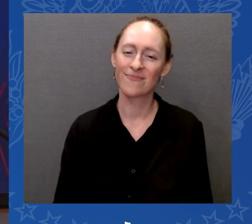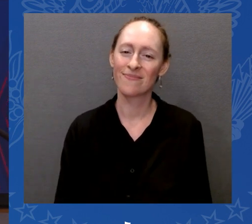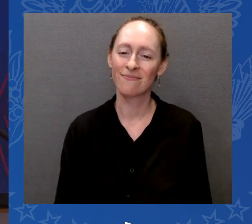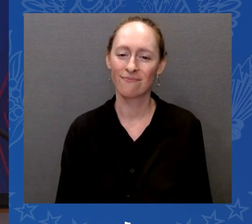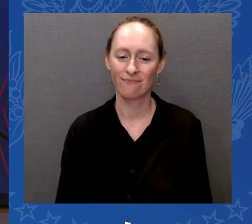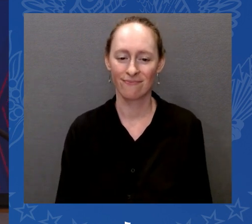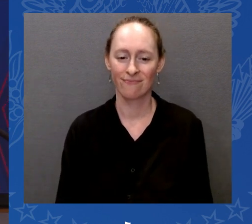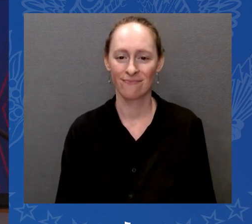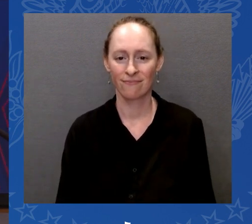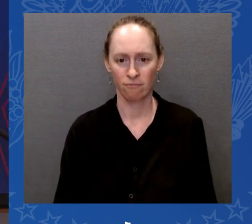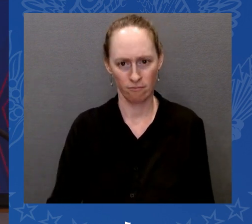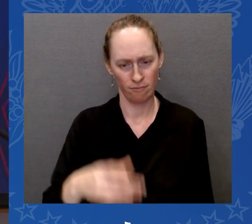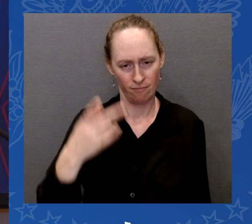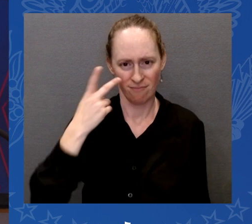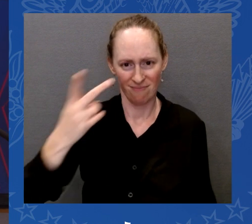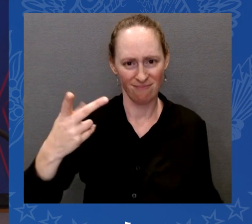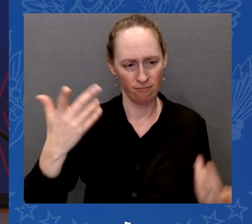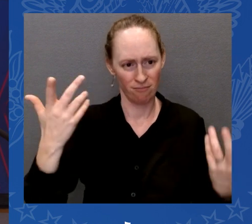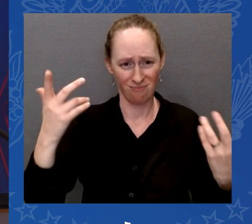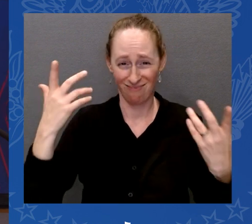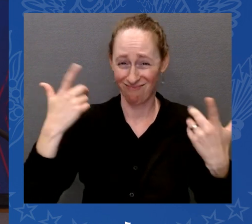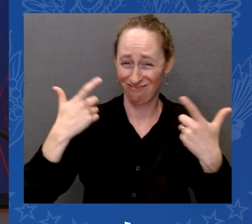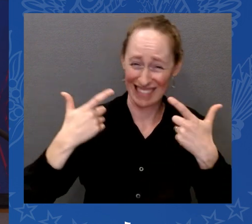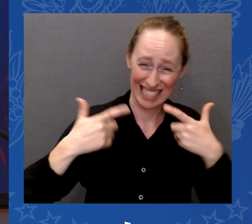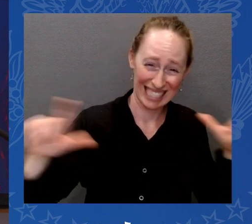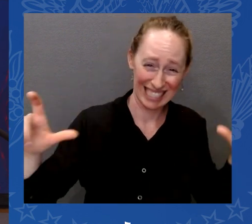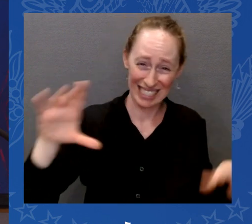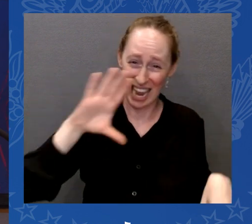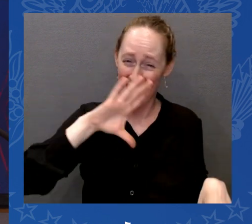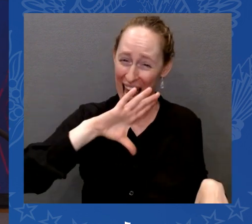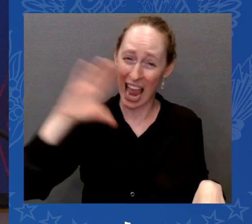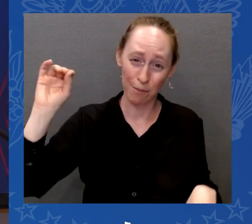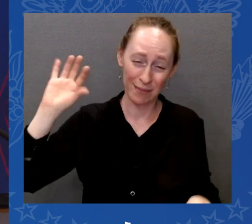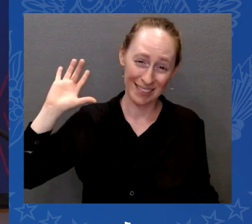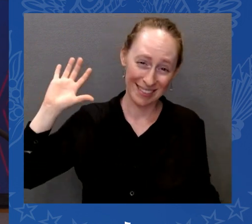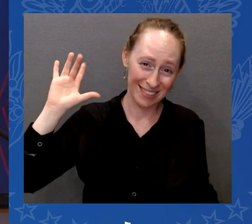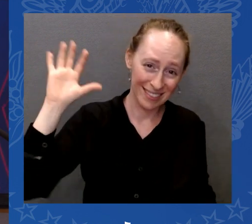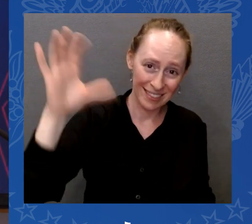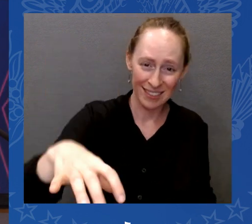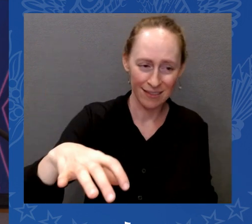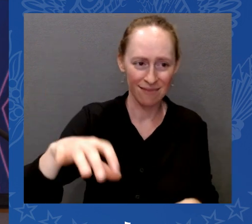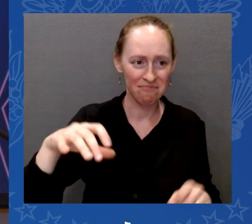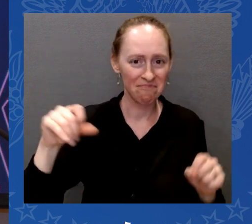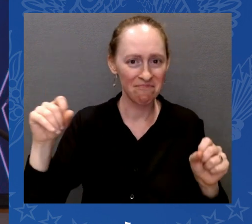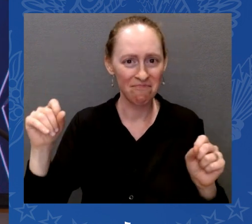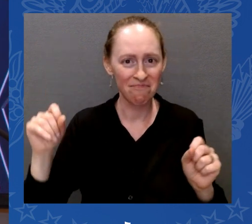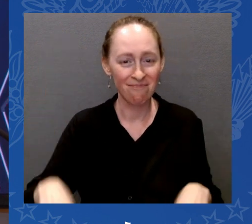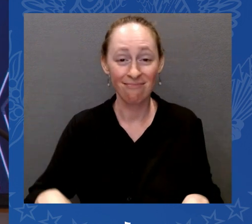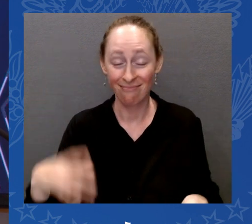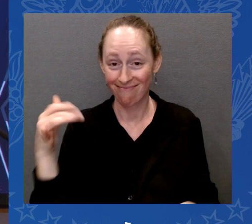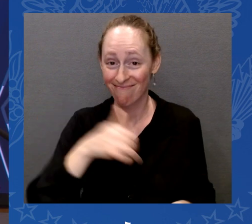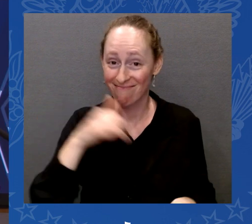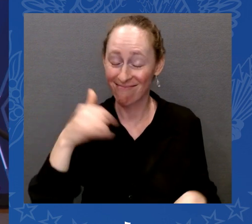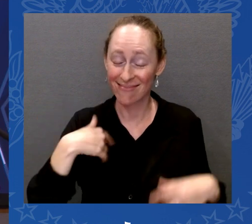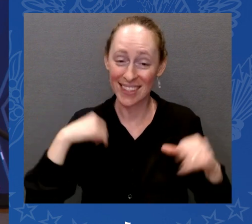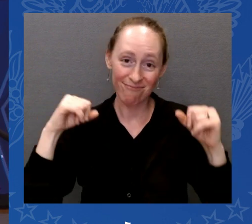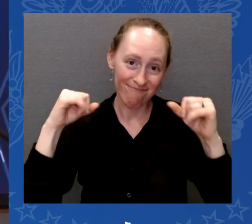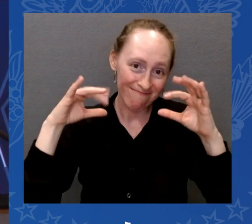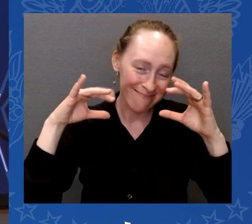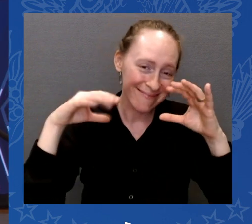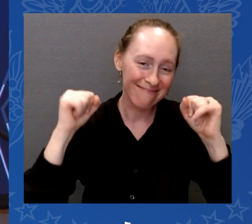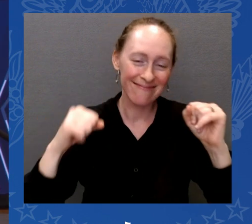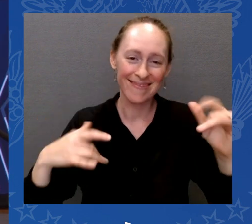the state of the art. It was amazing. It was more than a kid in a candy shop. It was a man who was realizing his vision of his